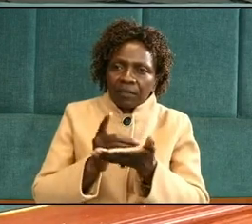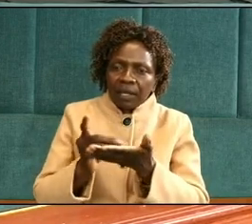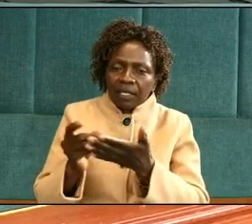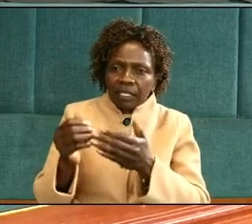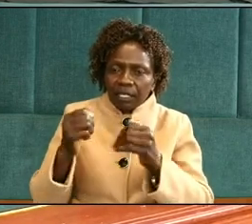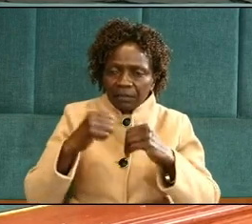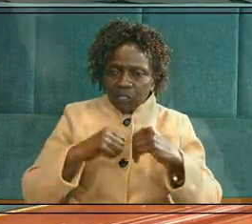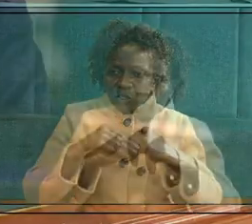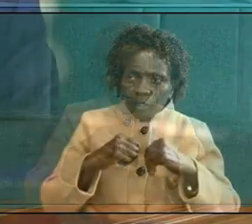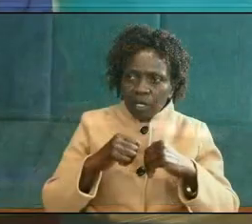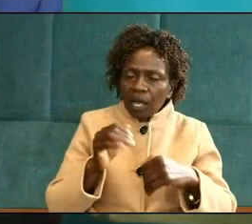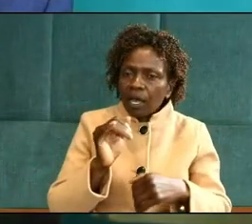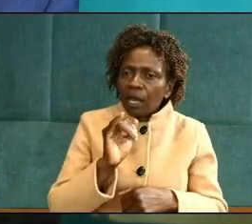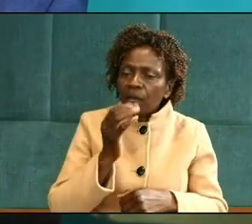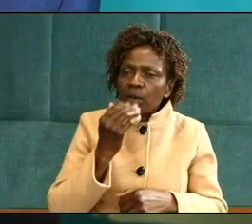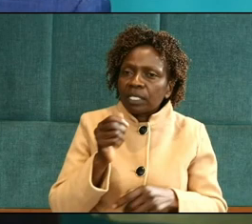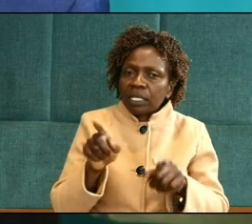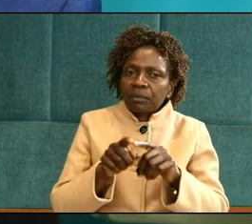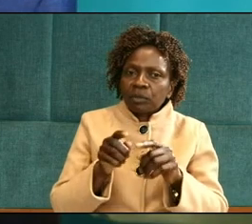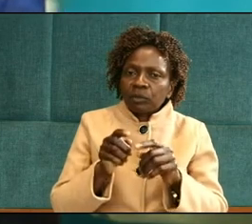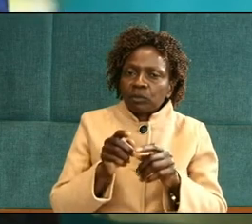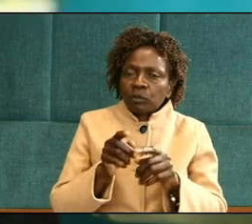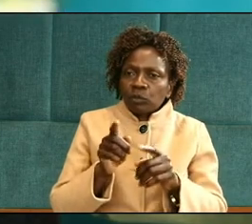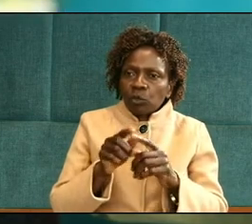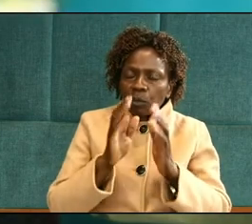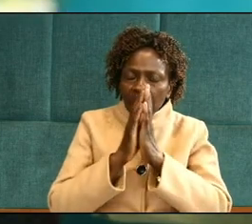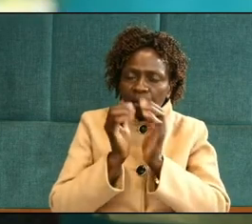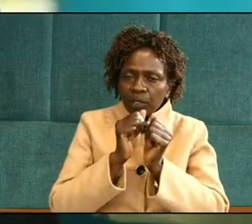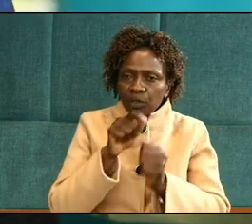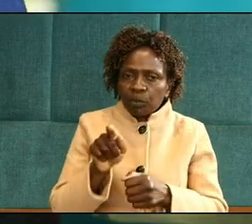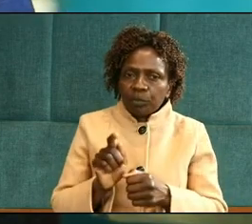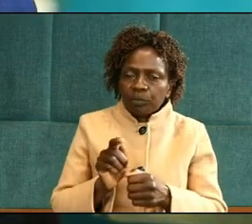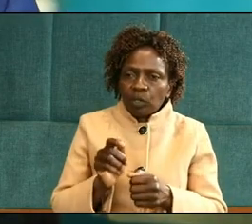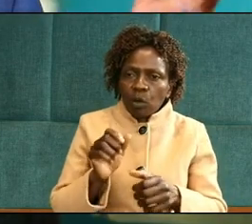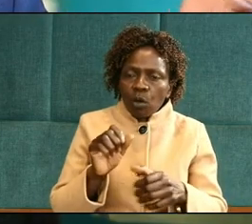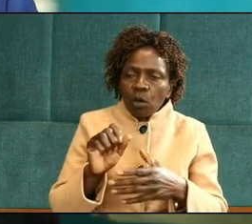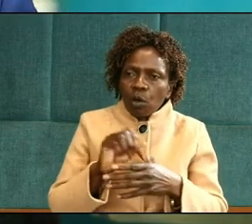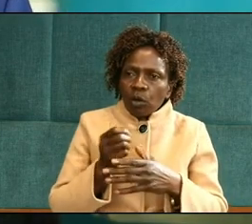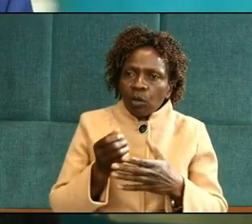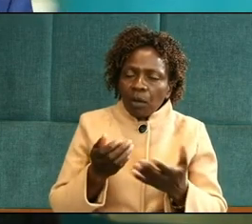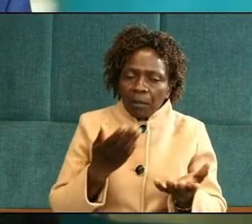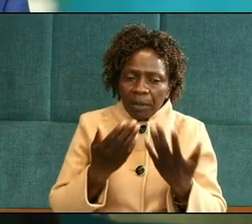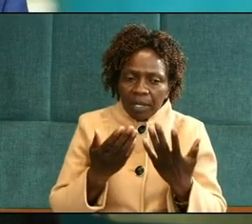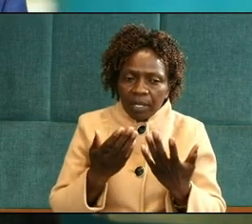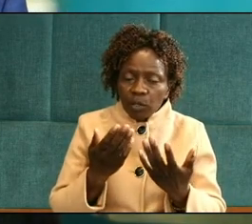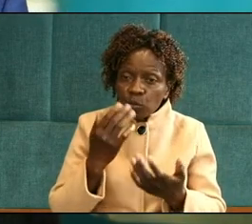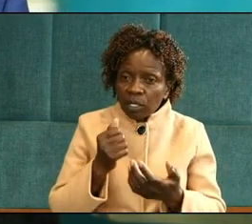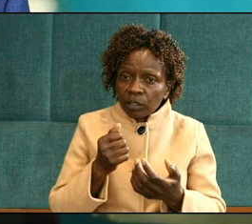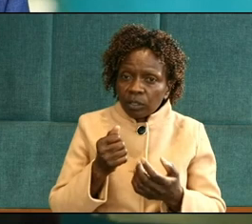I also want to pray for you. Or you could be contemplating marriage, desiring to make that